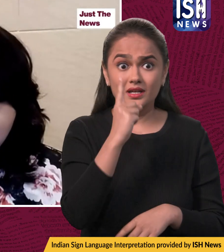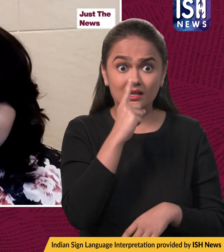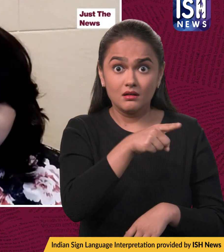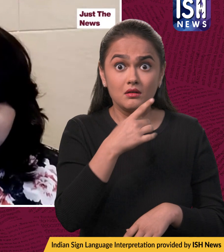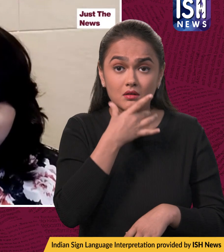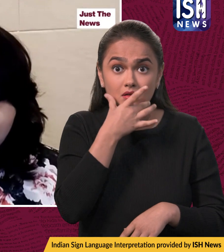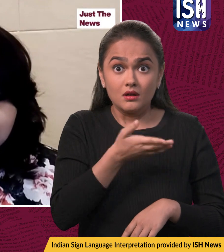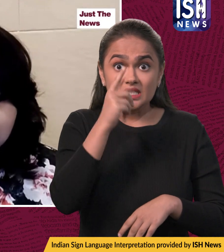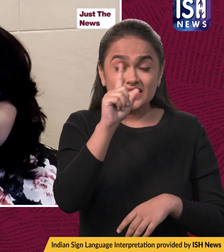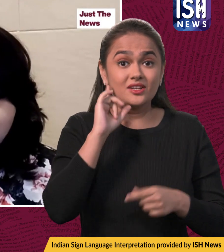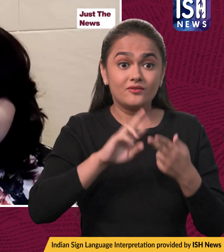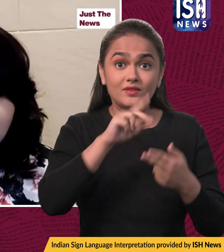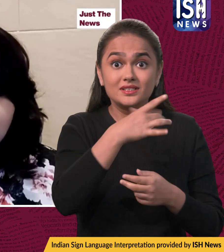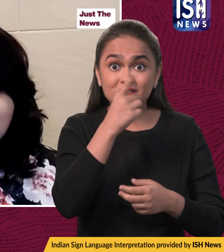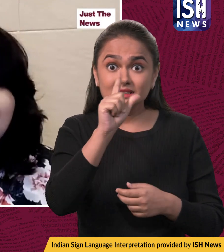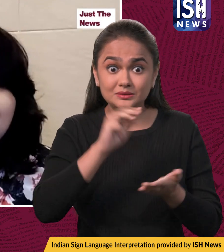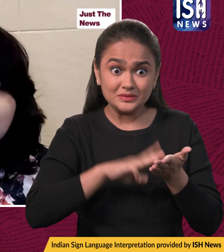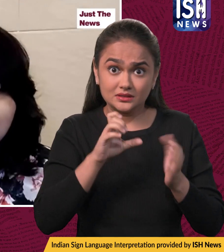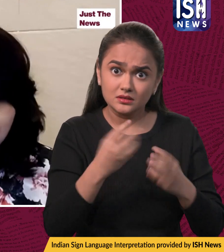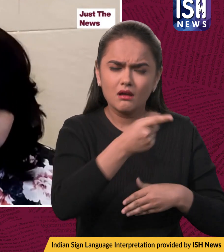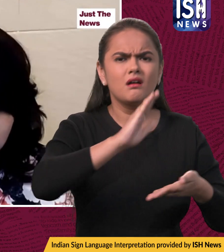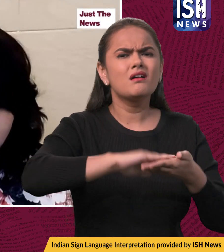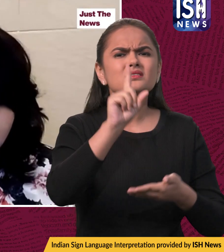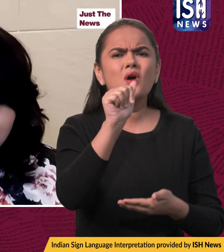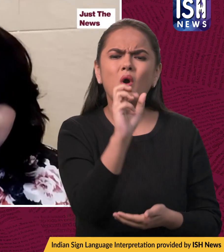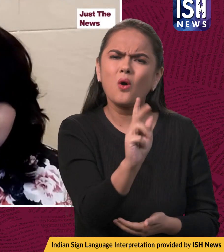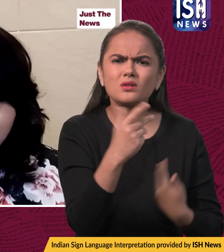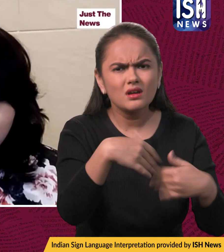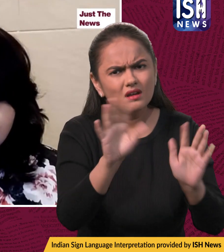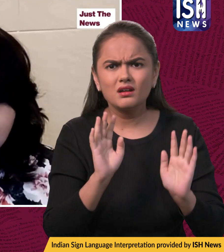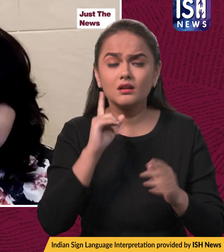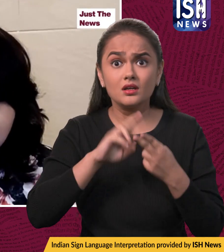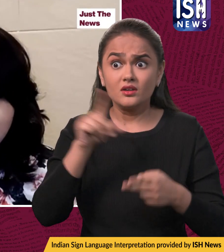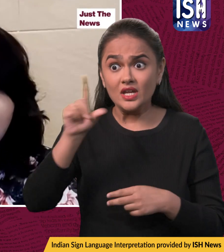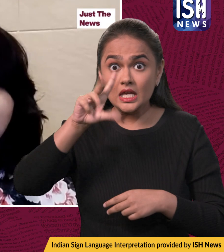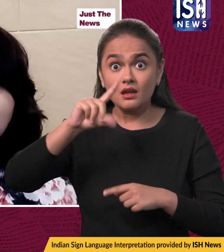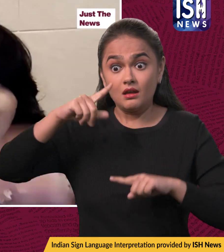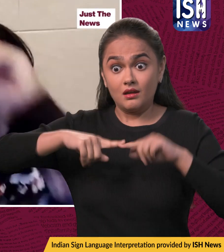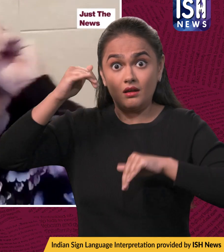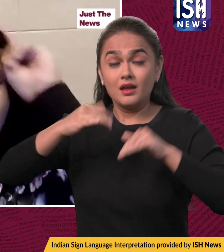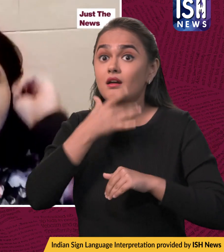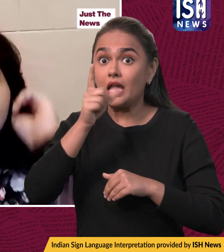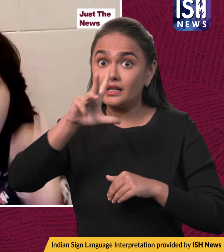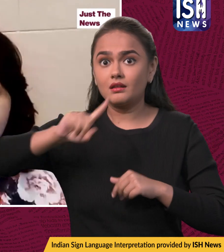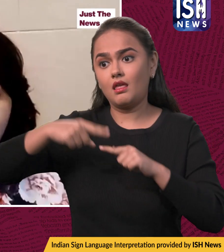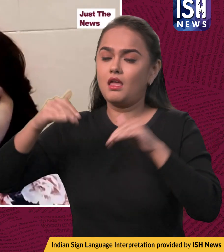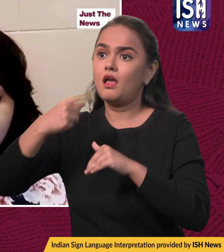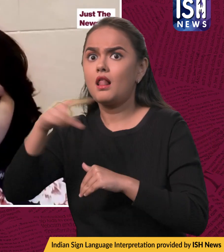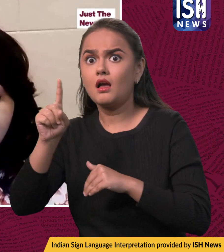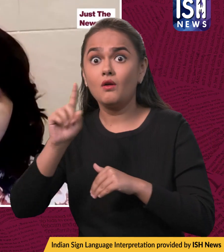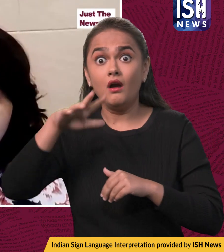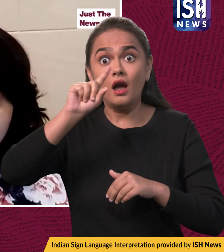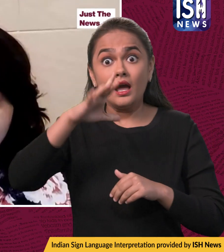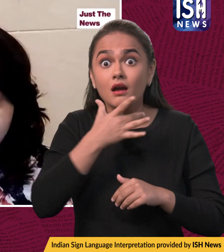If a girl is mature at 16, she can get married at 16. If she can vote at 18, why can't she get married, end quote.